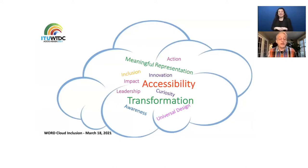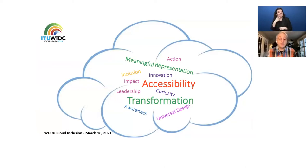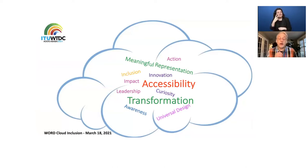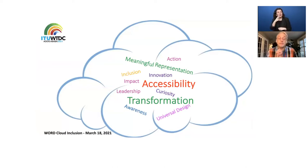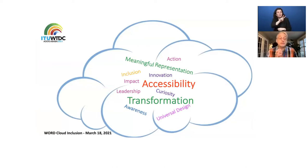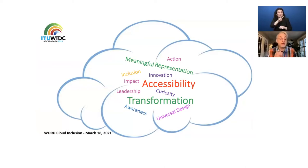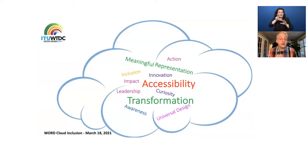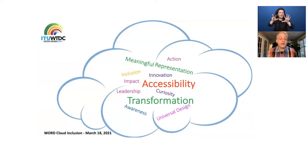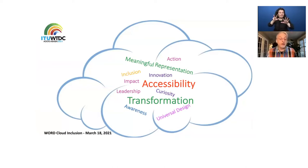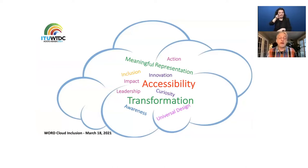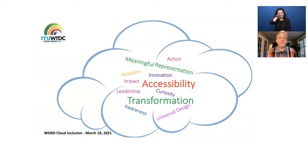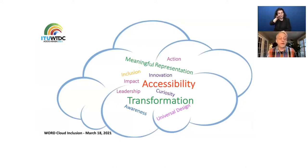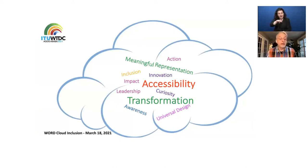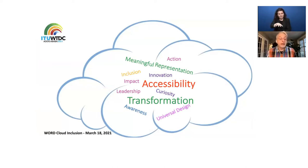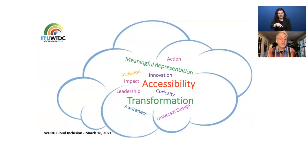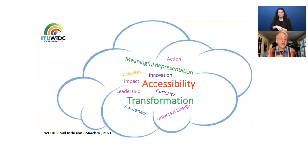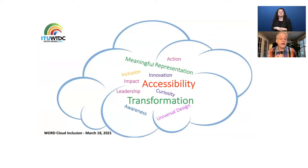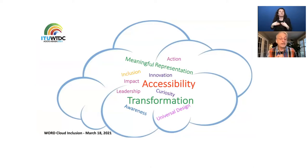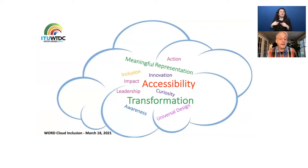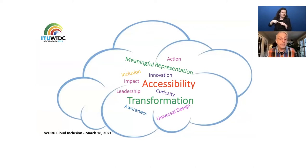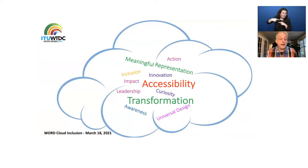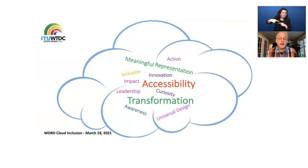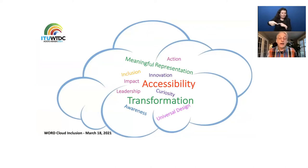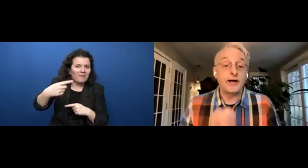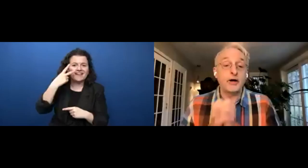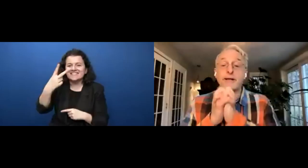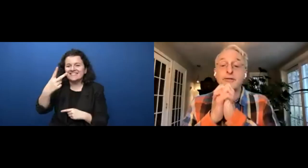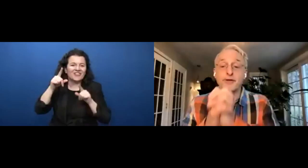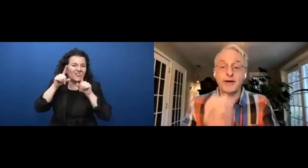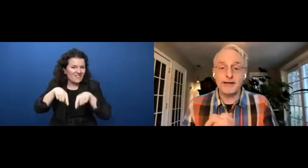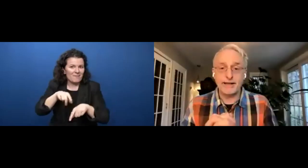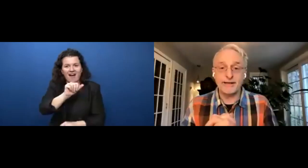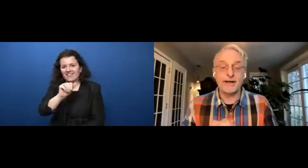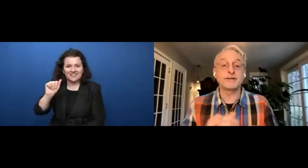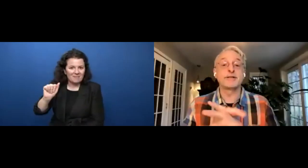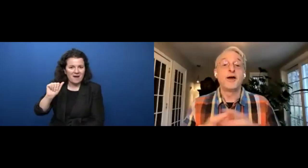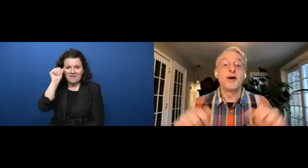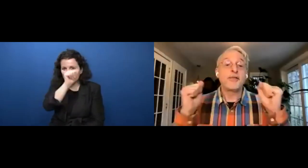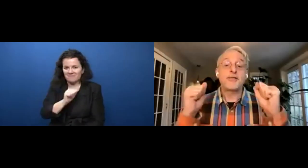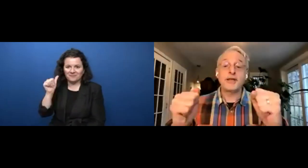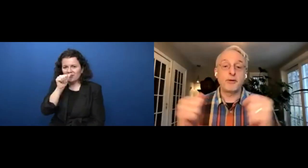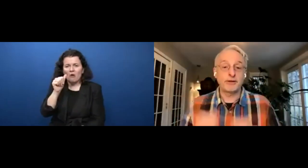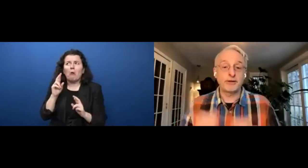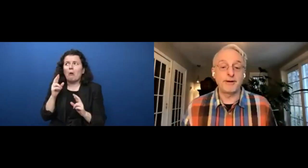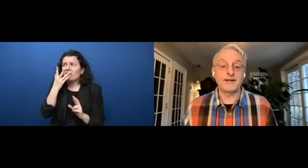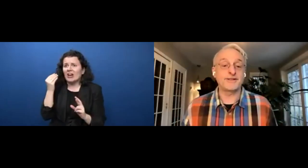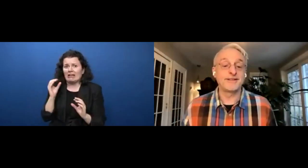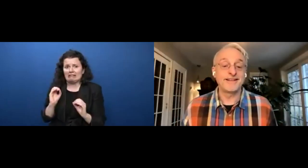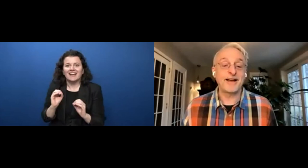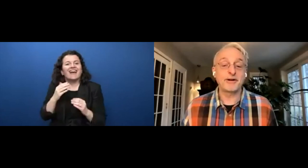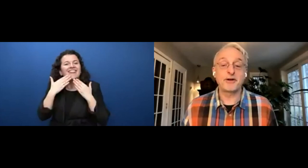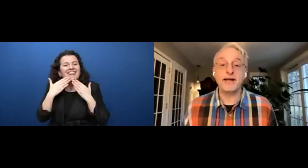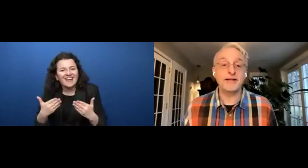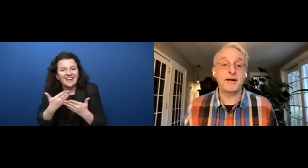And especially hope to see you in November in Addis Ababa. I hope I didn't forget anything else. Thank you all so much.